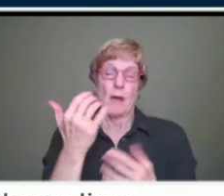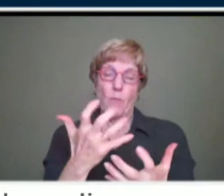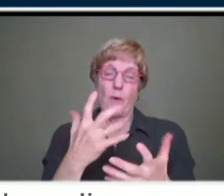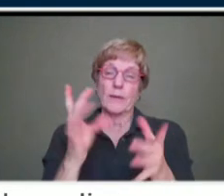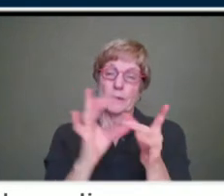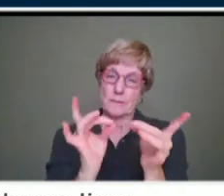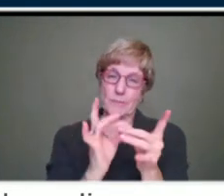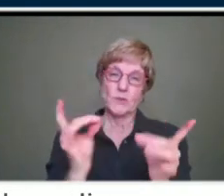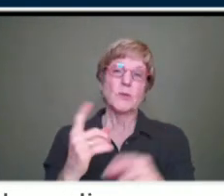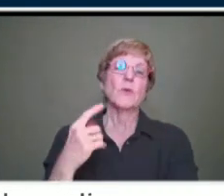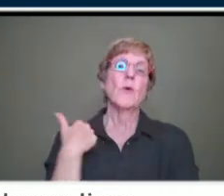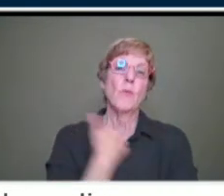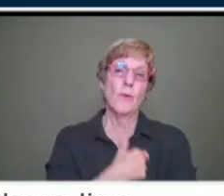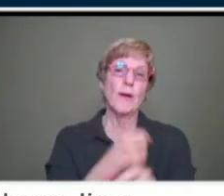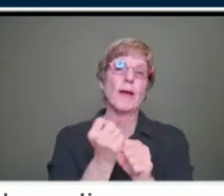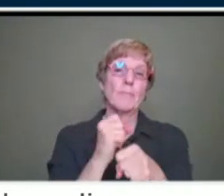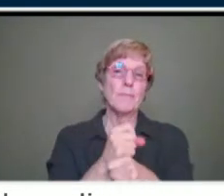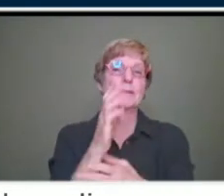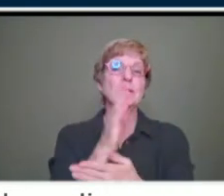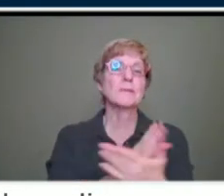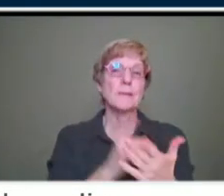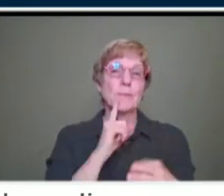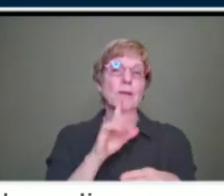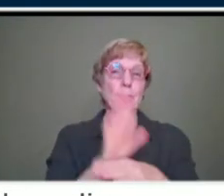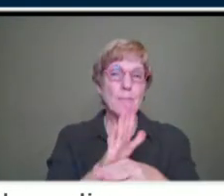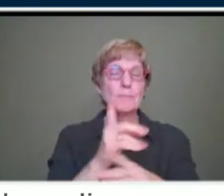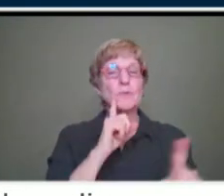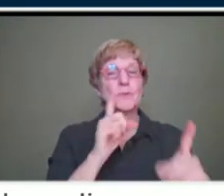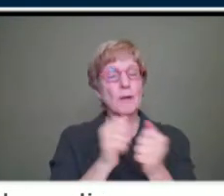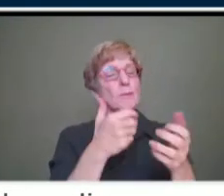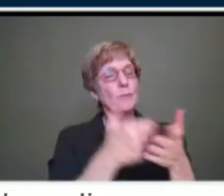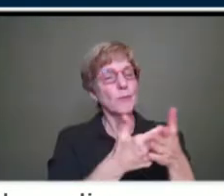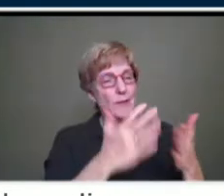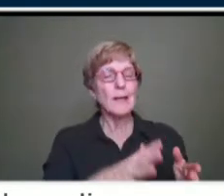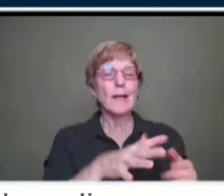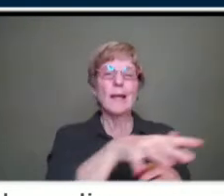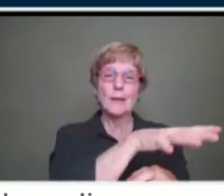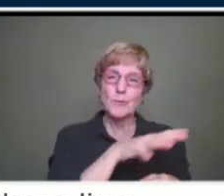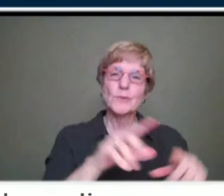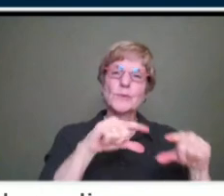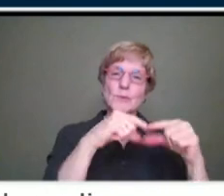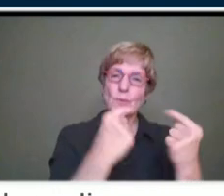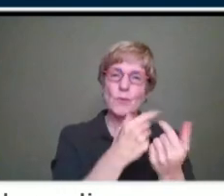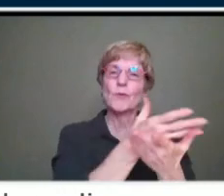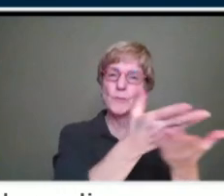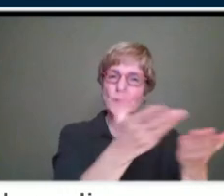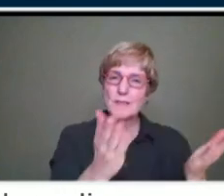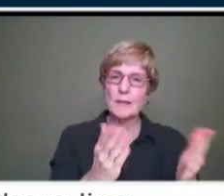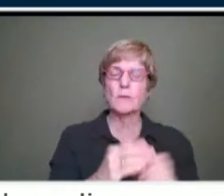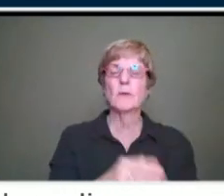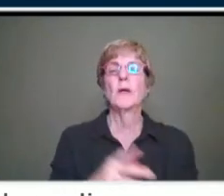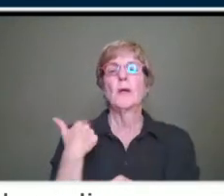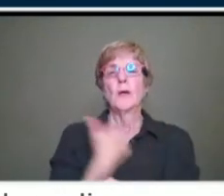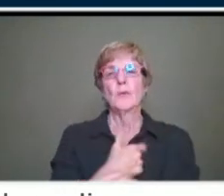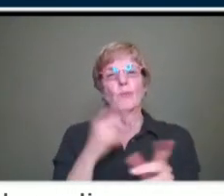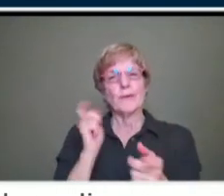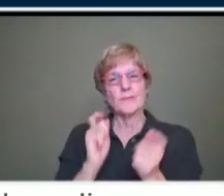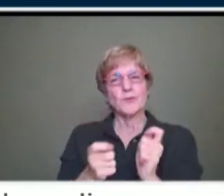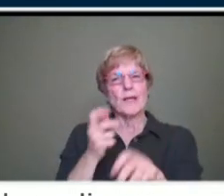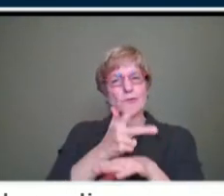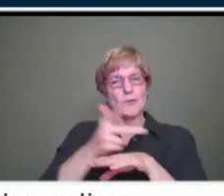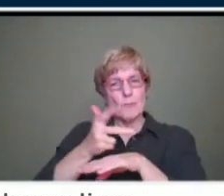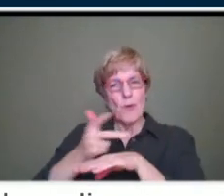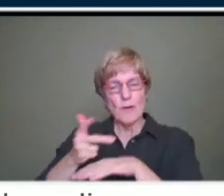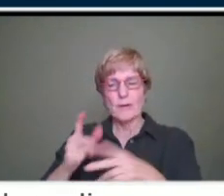that we have made certain commitments in terms of talking with the neighbors and the neighborhood groups out there here we've reoriented the parking we've increased